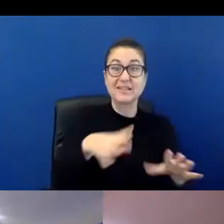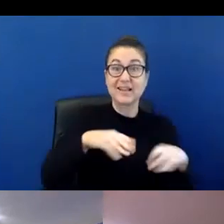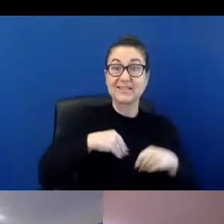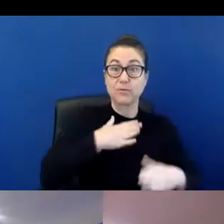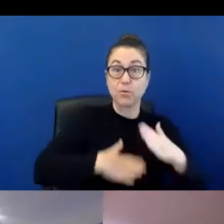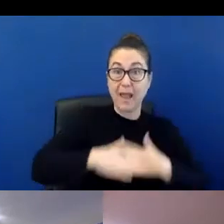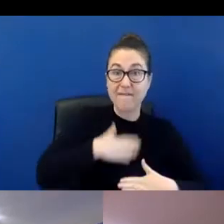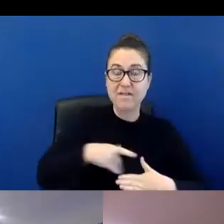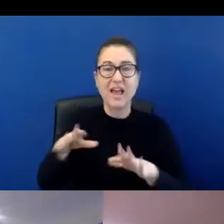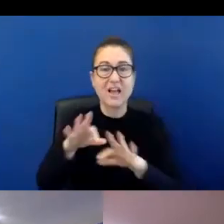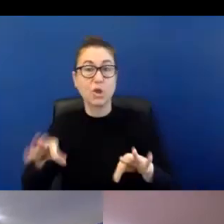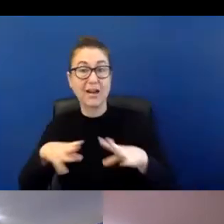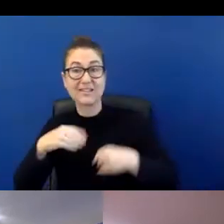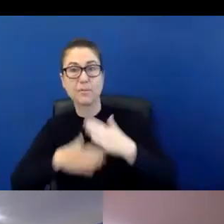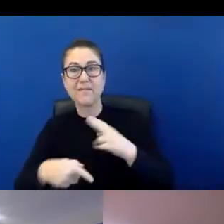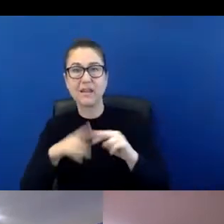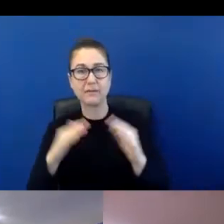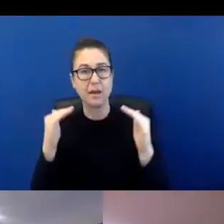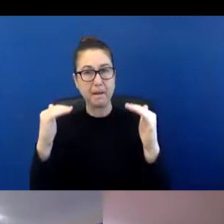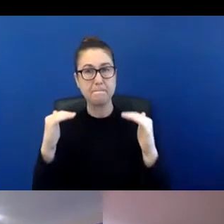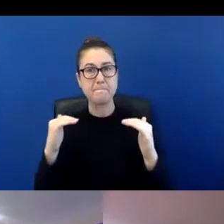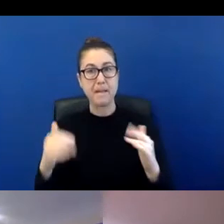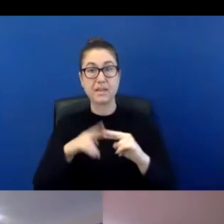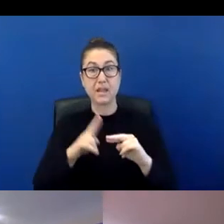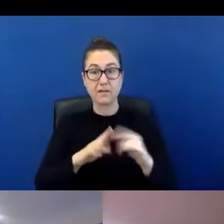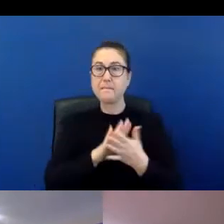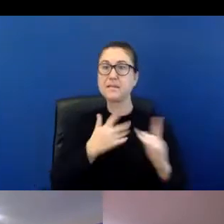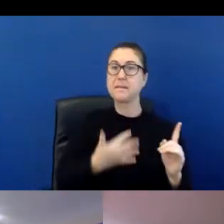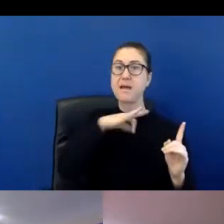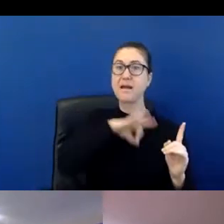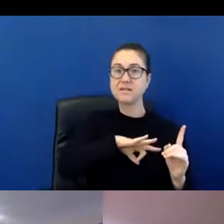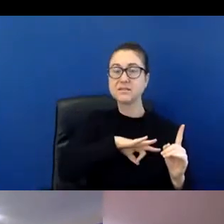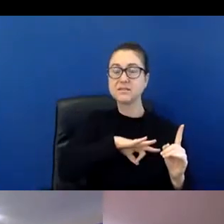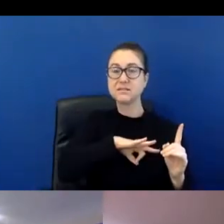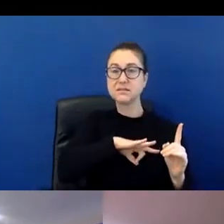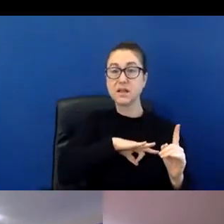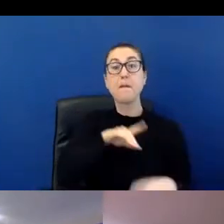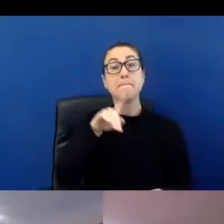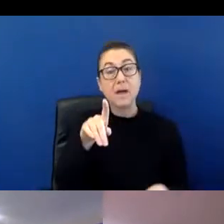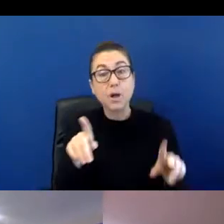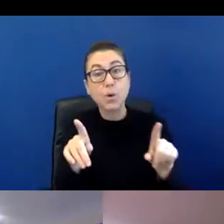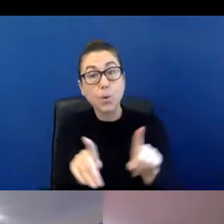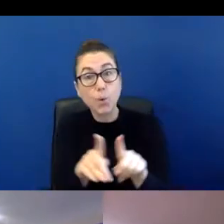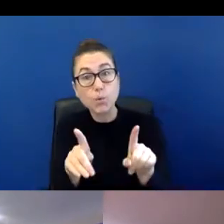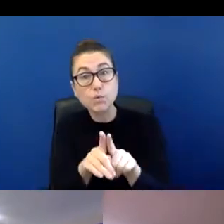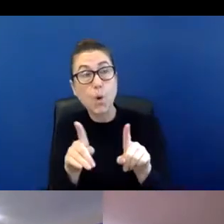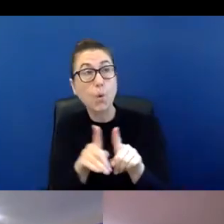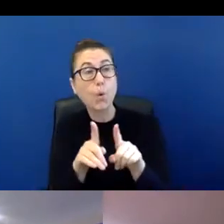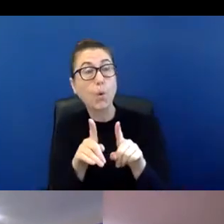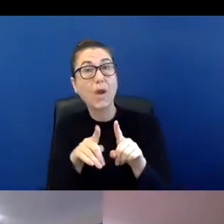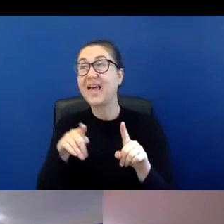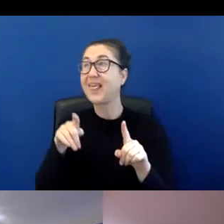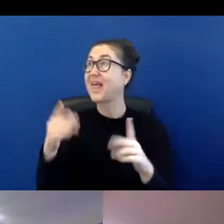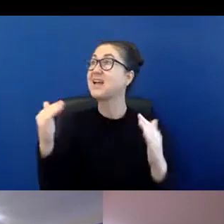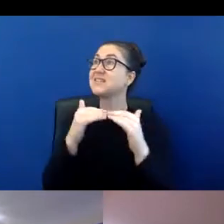providers of products and services is only going to be useful. But I think the other thing is it also just acts